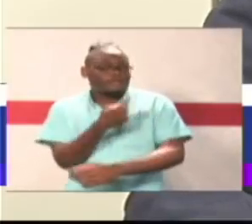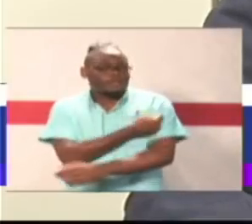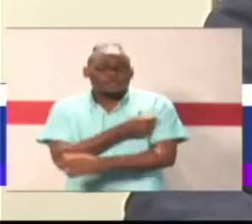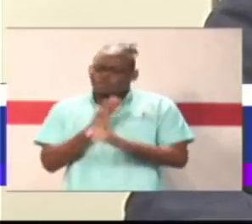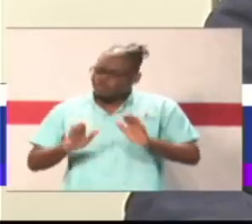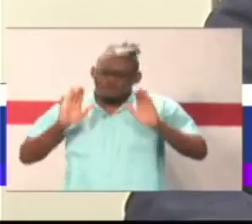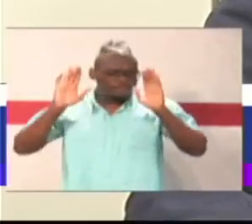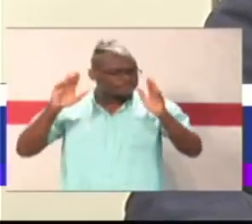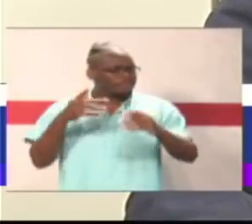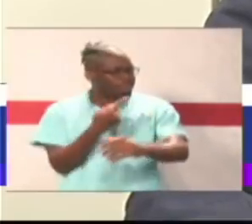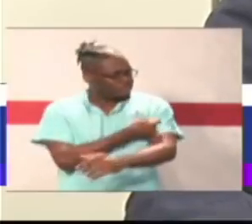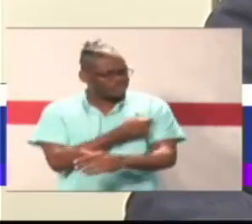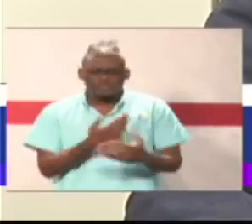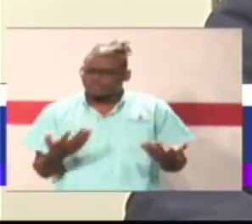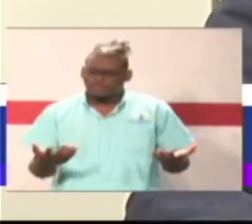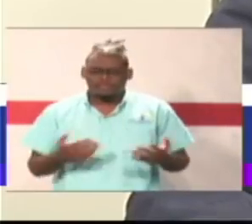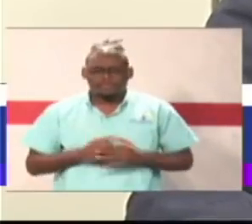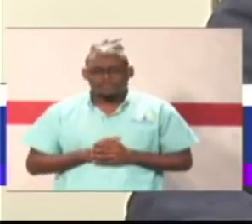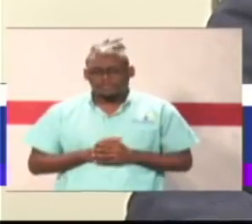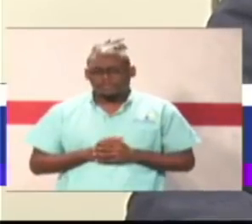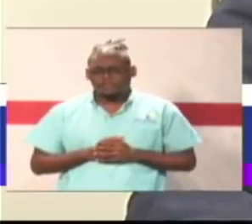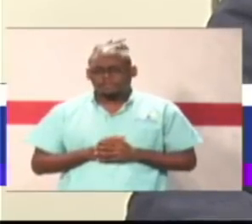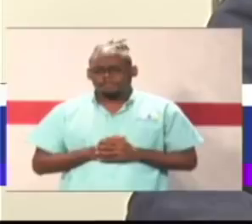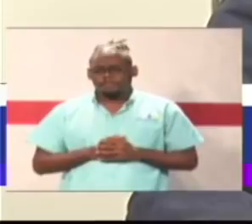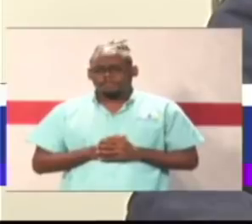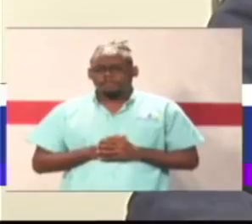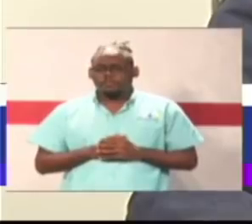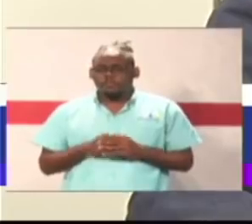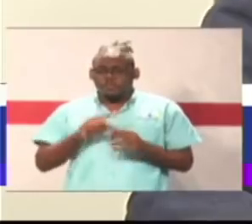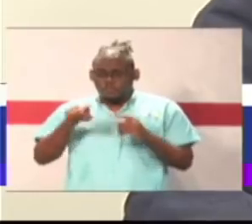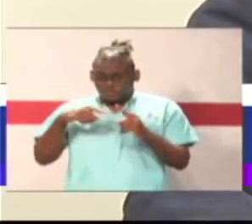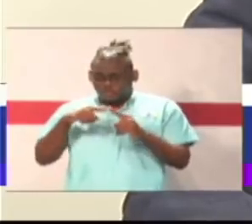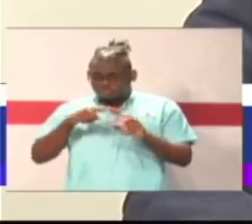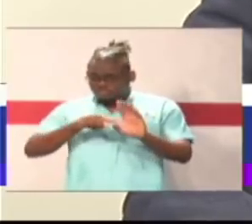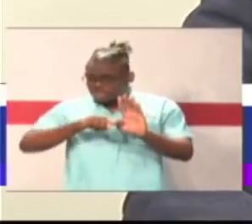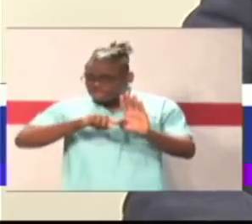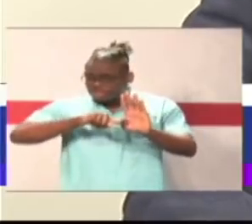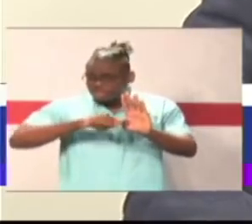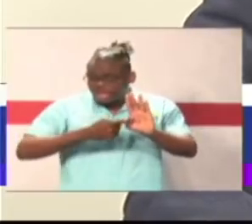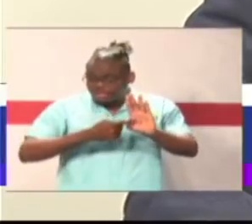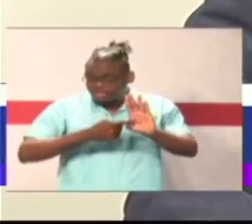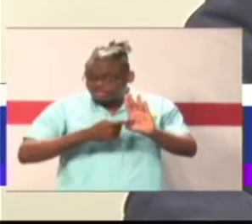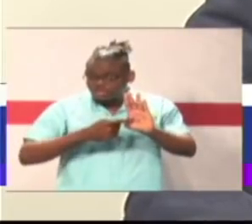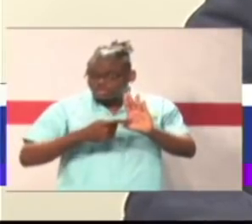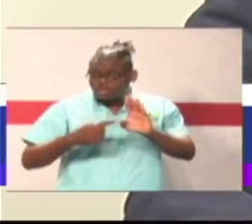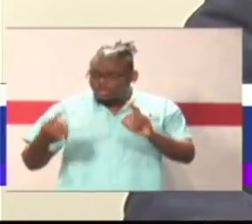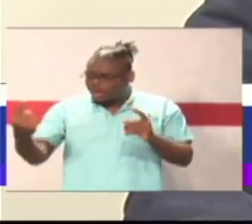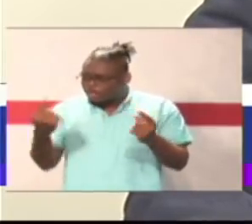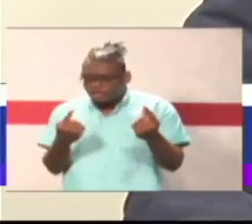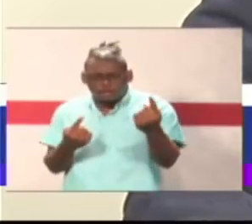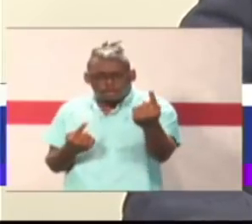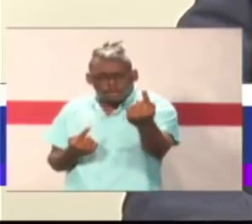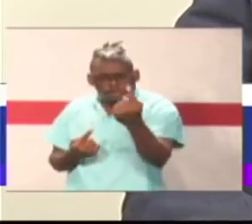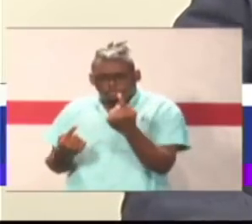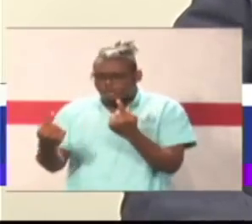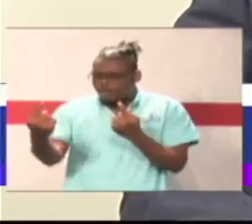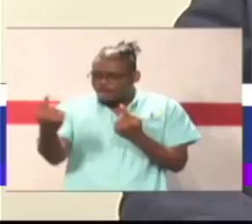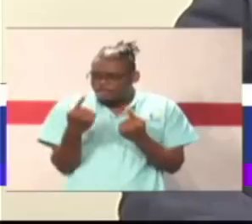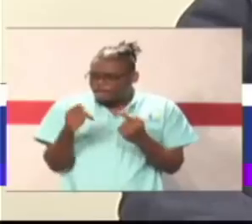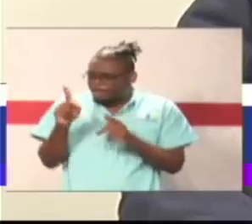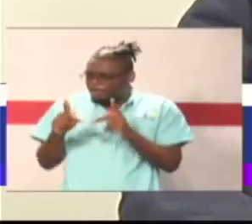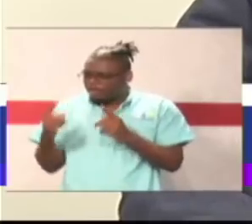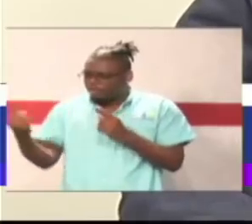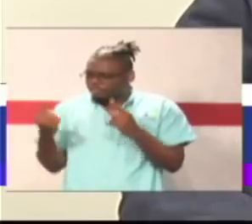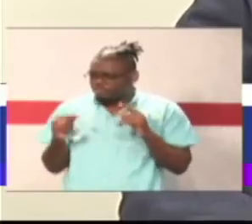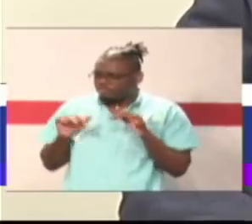May, when we started the mass vaccination drive, which peaked but then slowed down, there is no